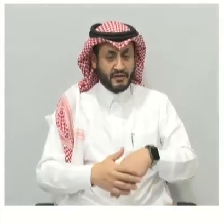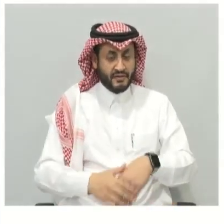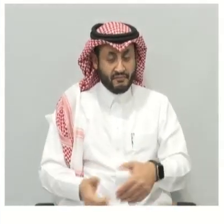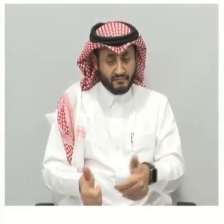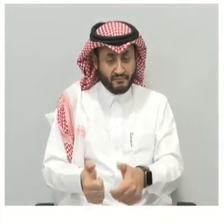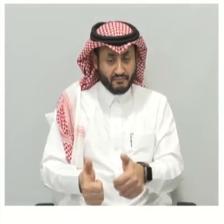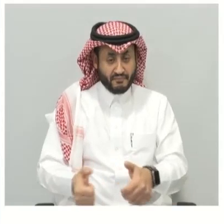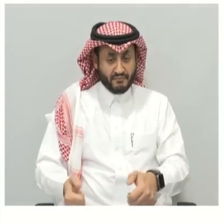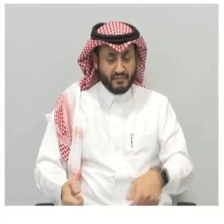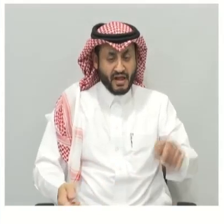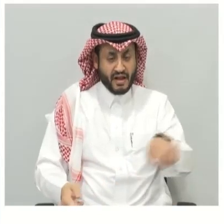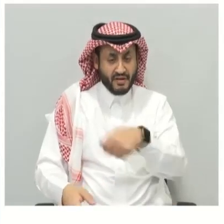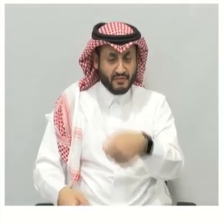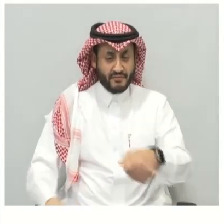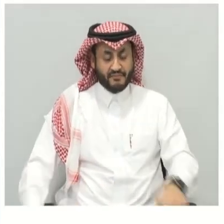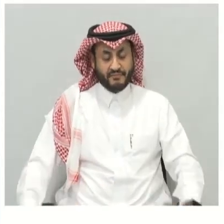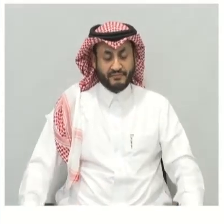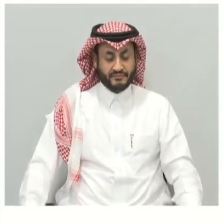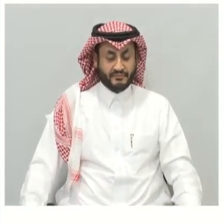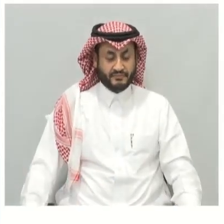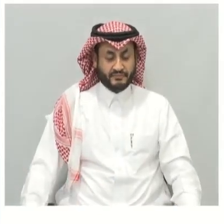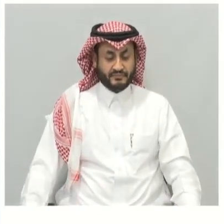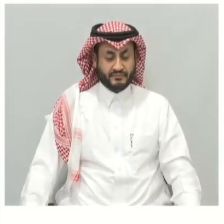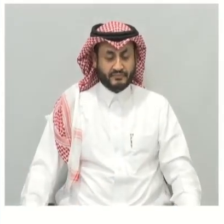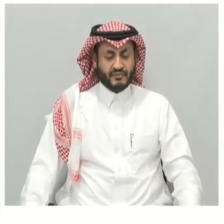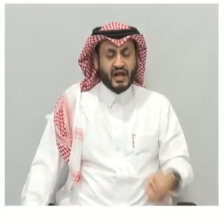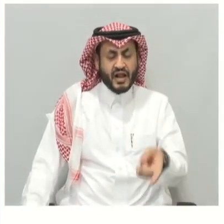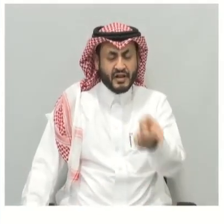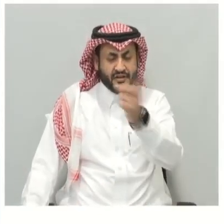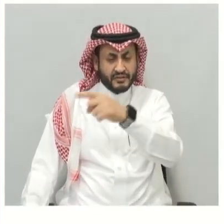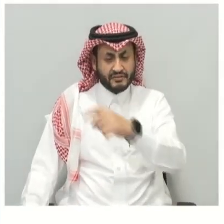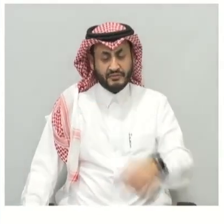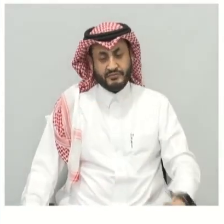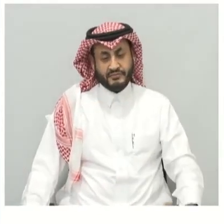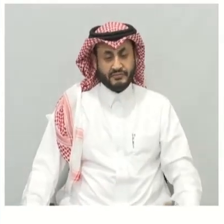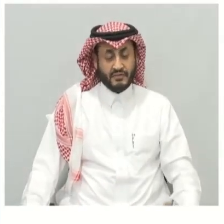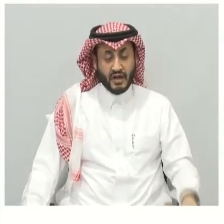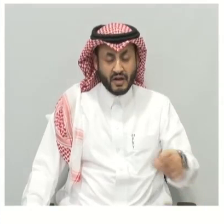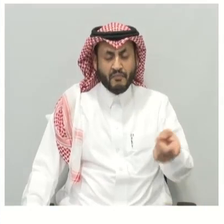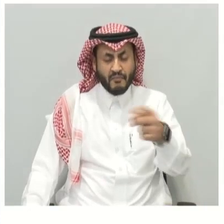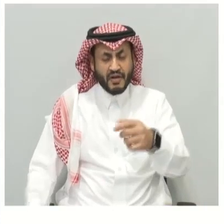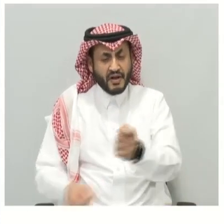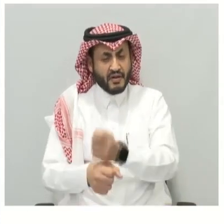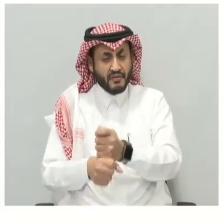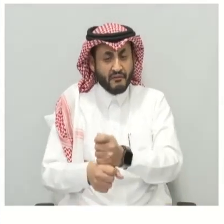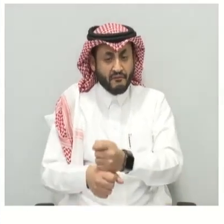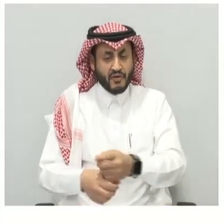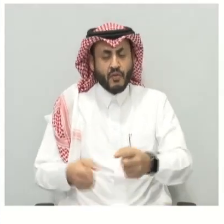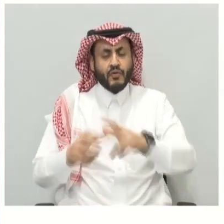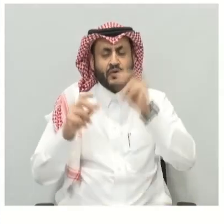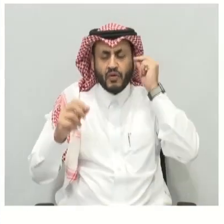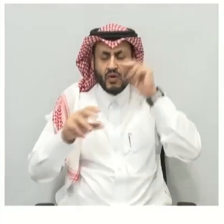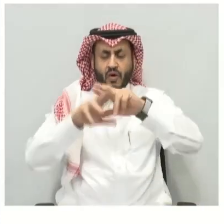games, and tennis. So Majid wants to become a famous tennis player. So this card